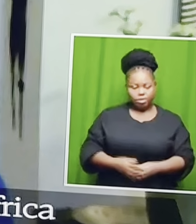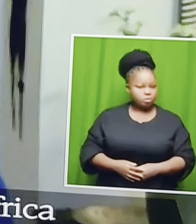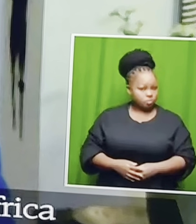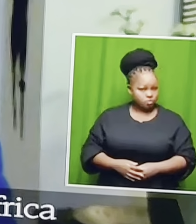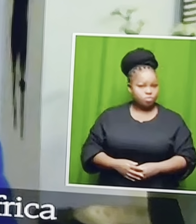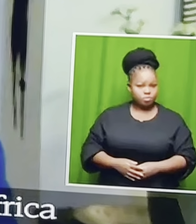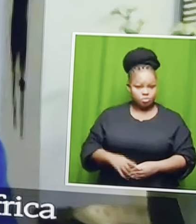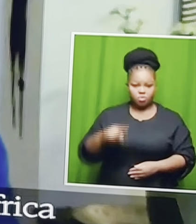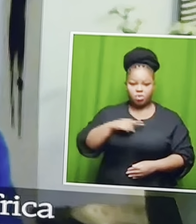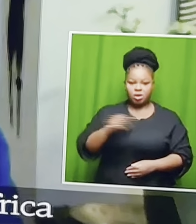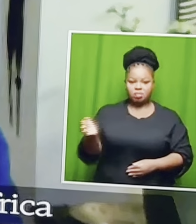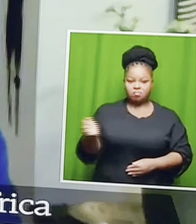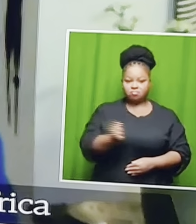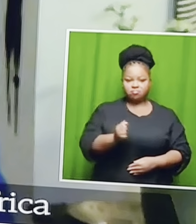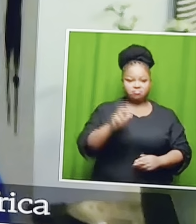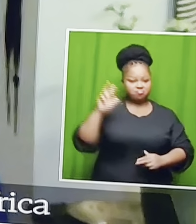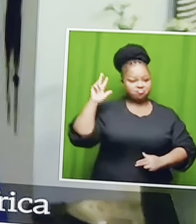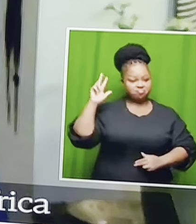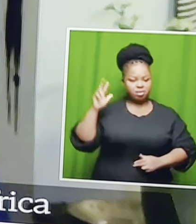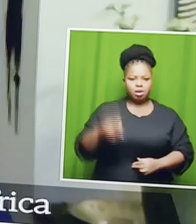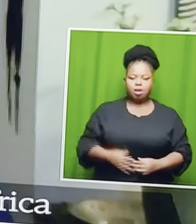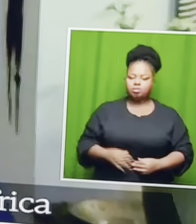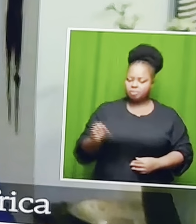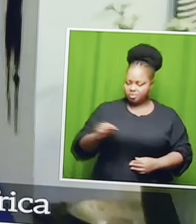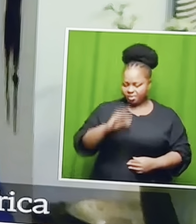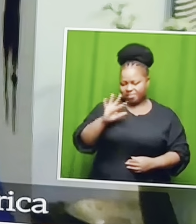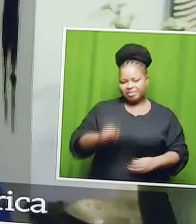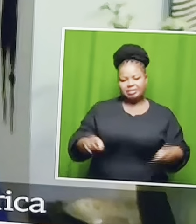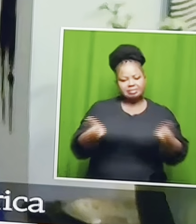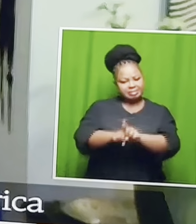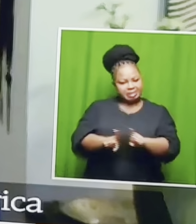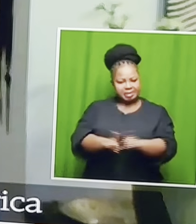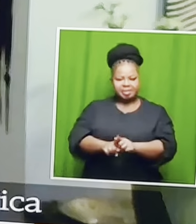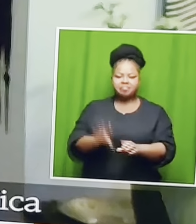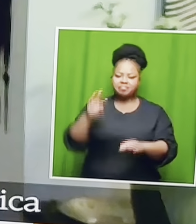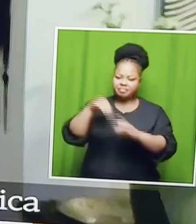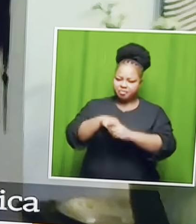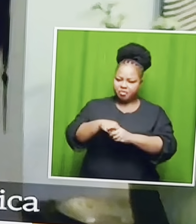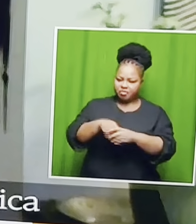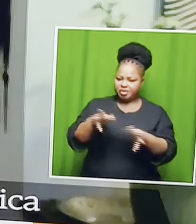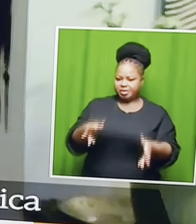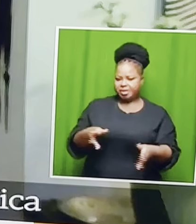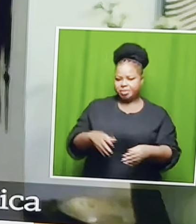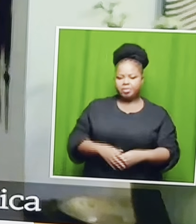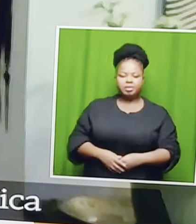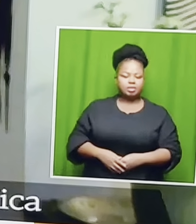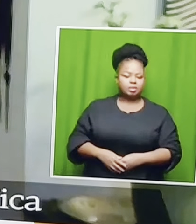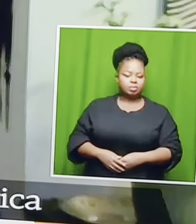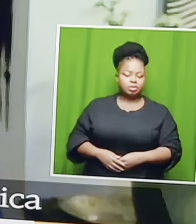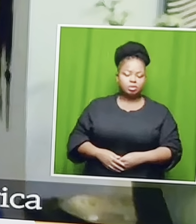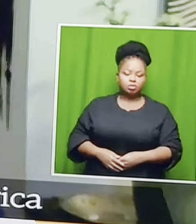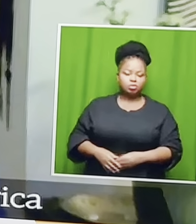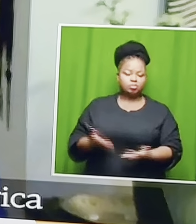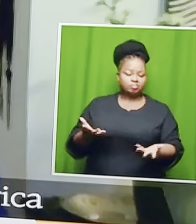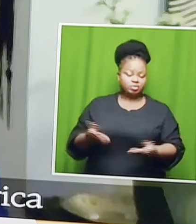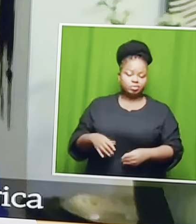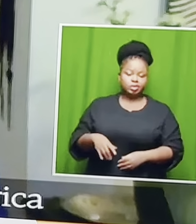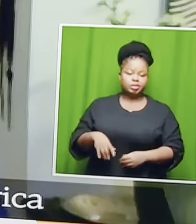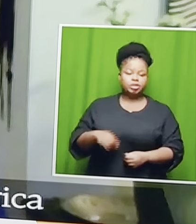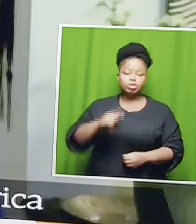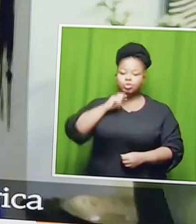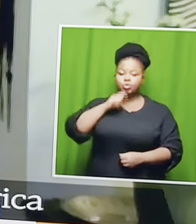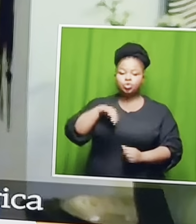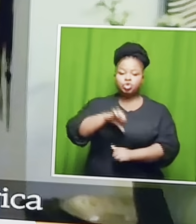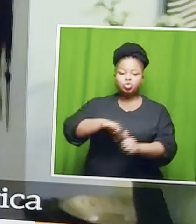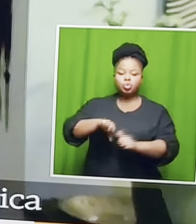since his inauguration, and South Africa now has been castigated in this Truth Social post, and of course the subsequent